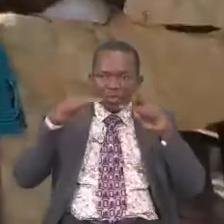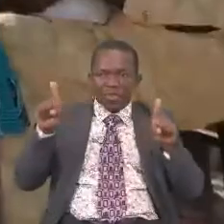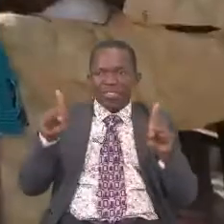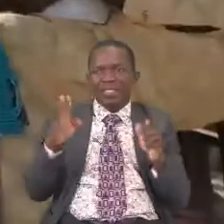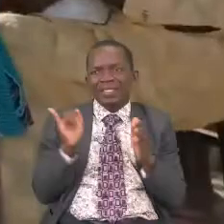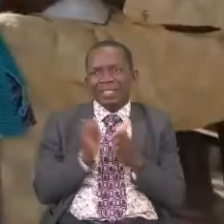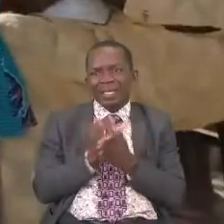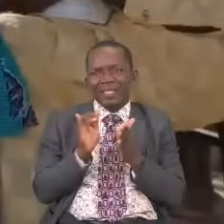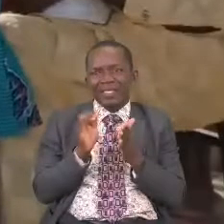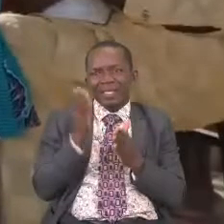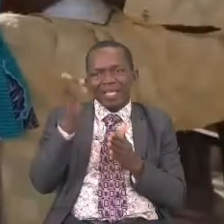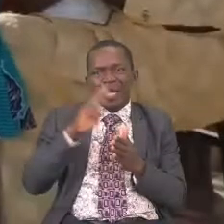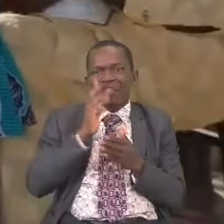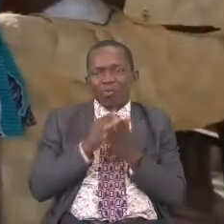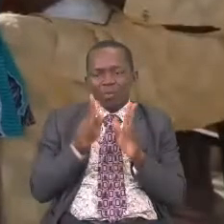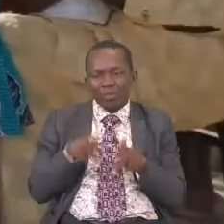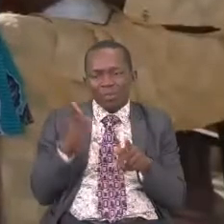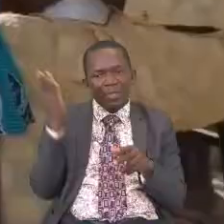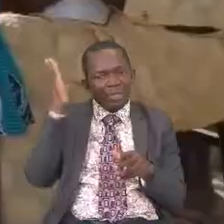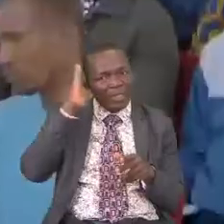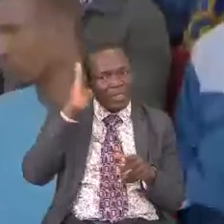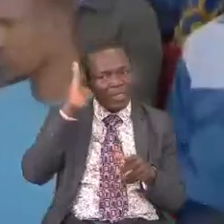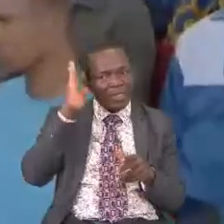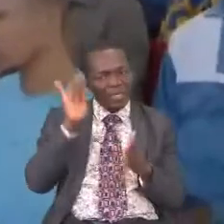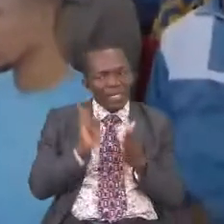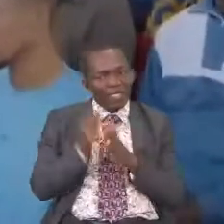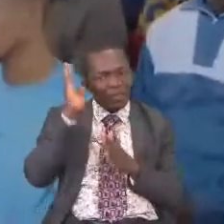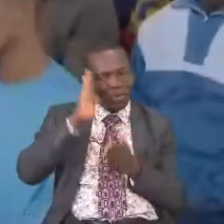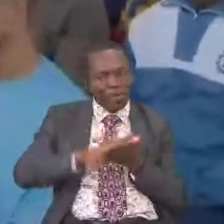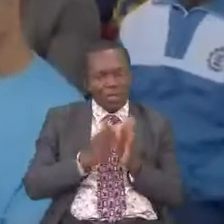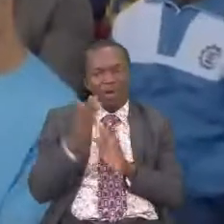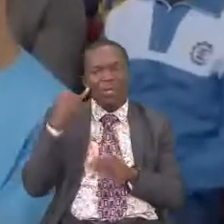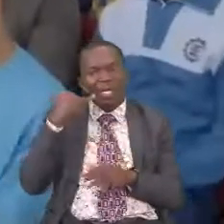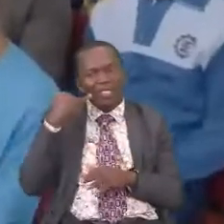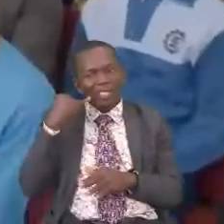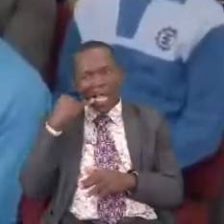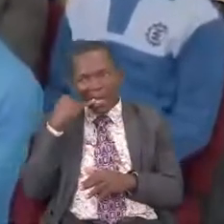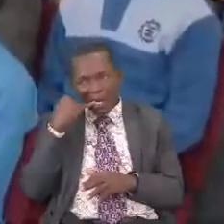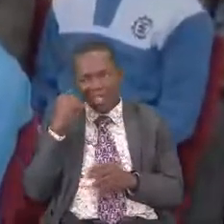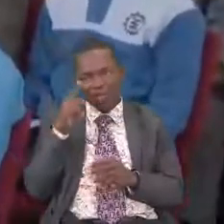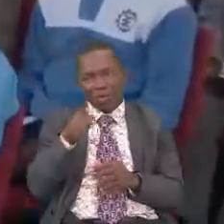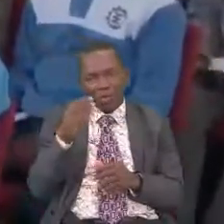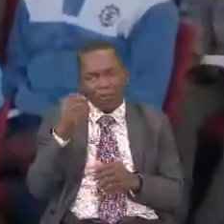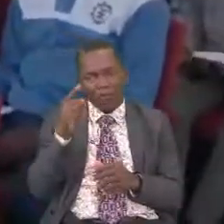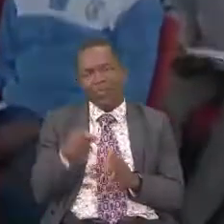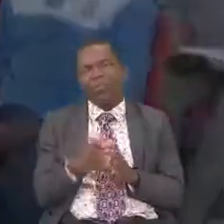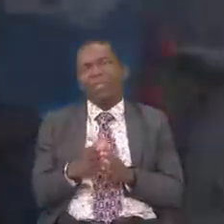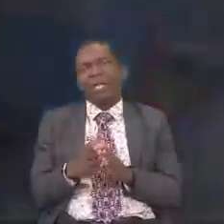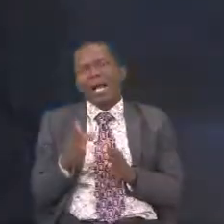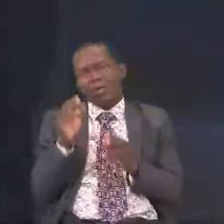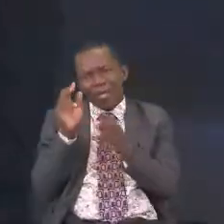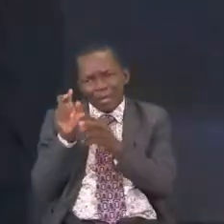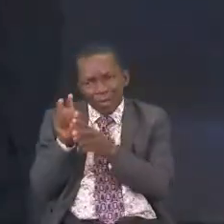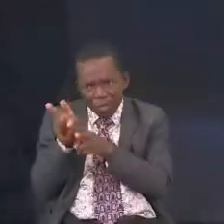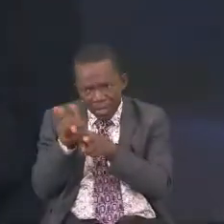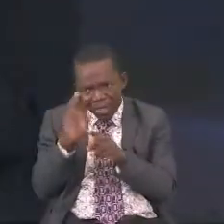will be jealous of you. There will be people that be eyeing you and eyeing your position, and they will be saying, we'll make it tough